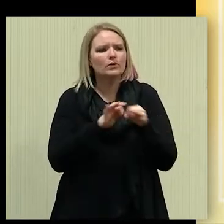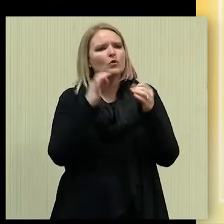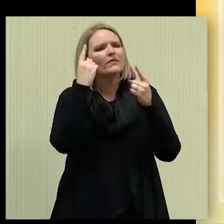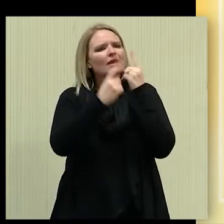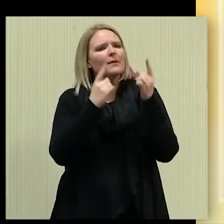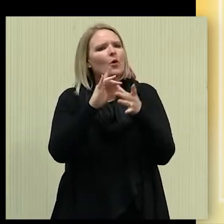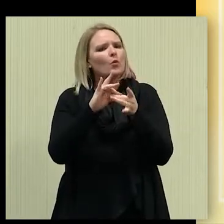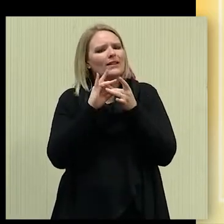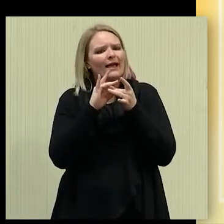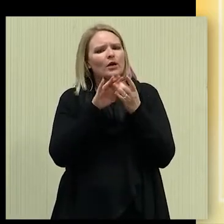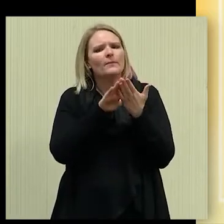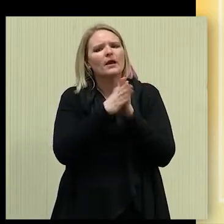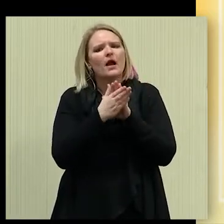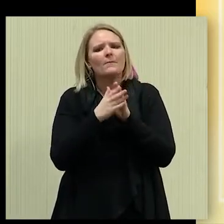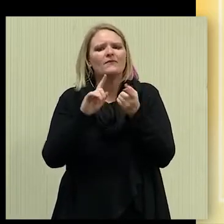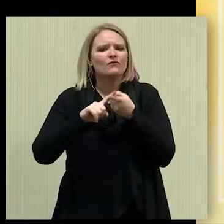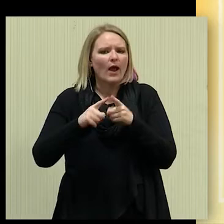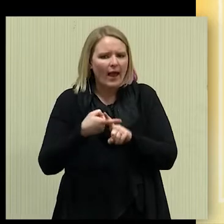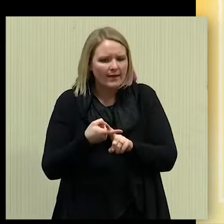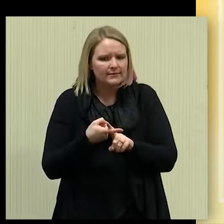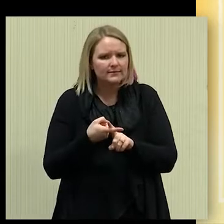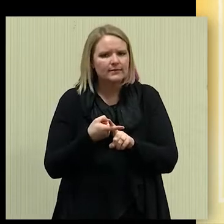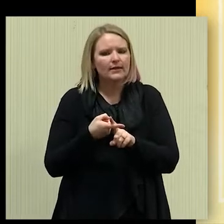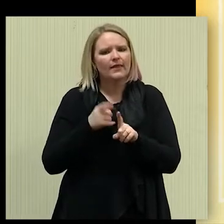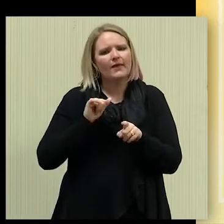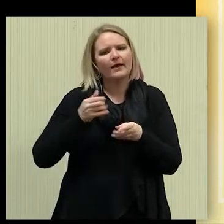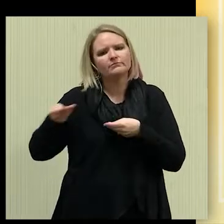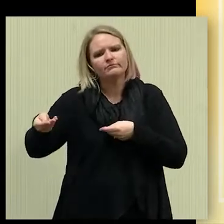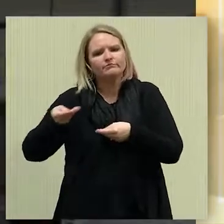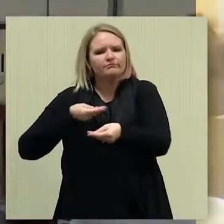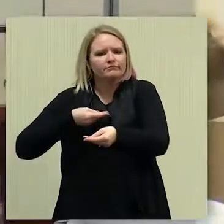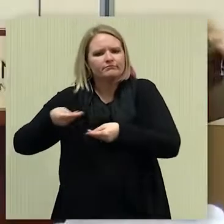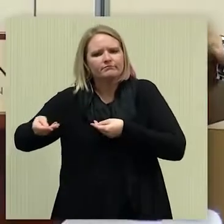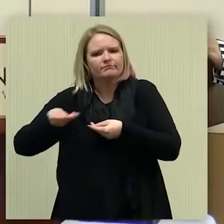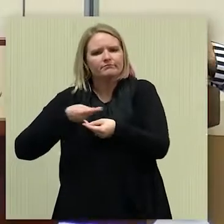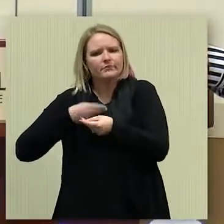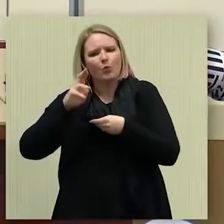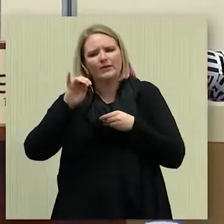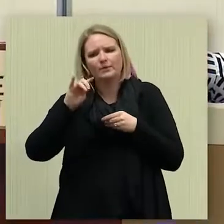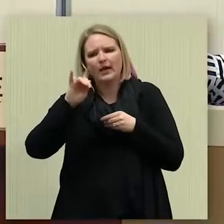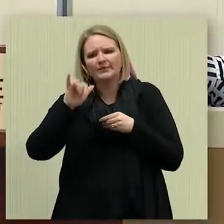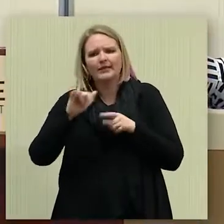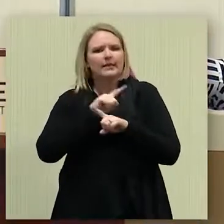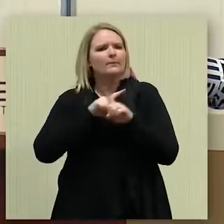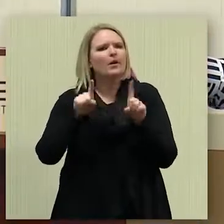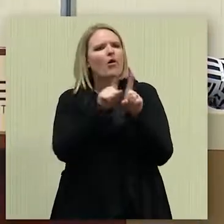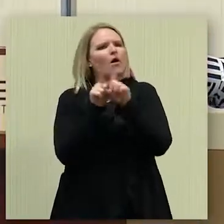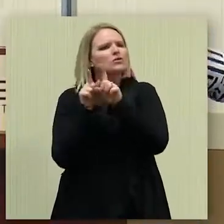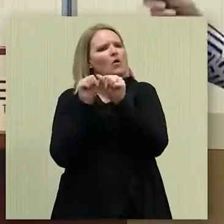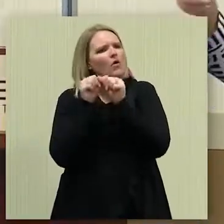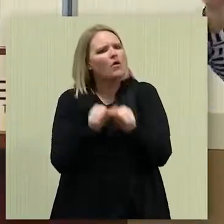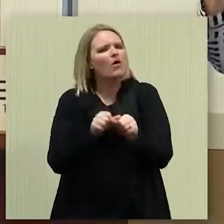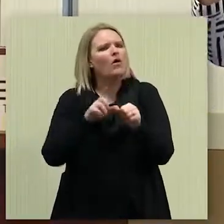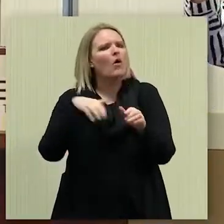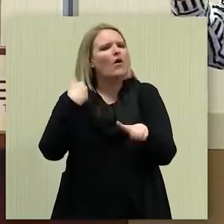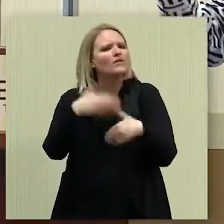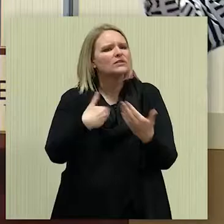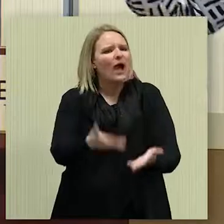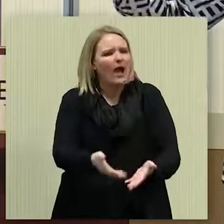to friendships, reciprocity, the kind of give and take, back and forth, but also lengthy, over time, right? That